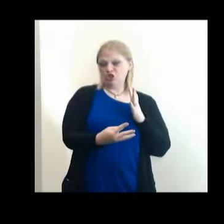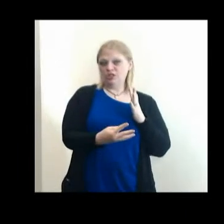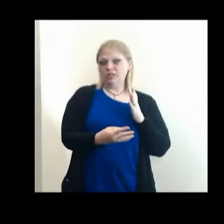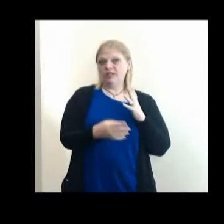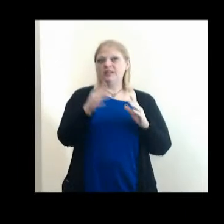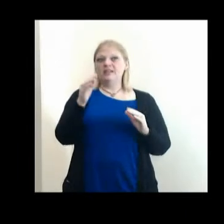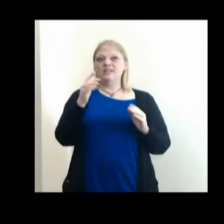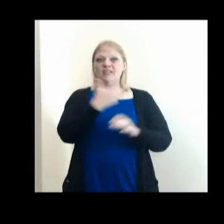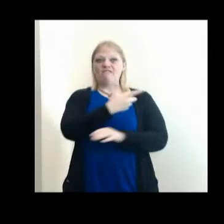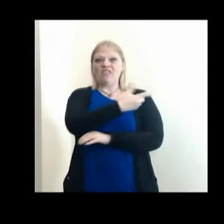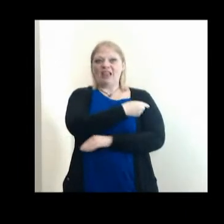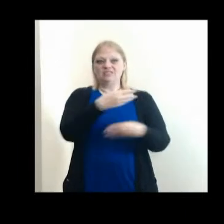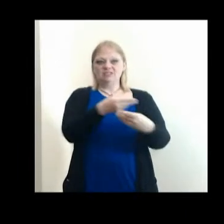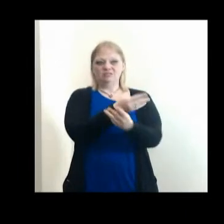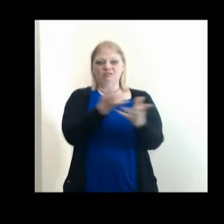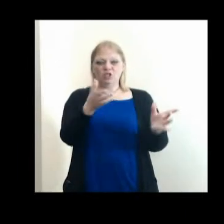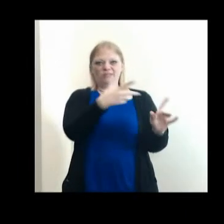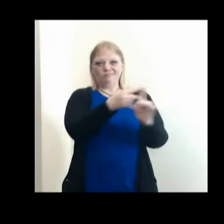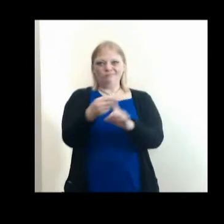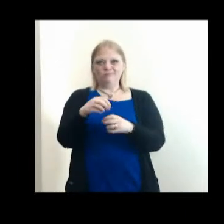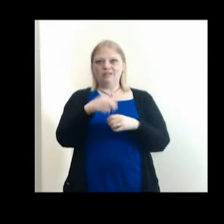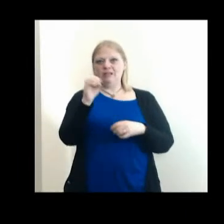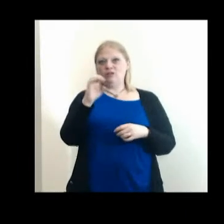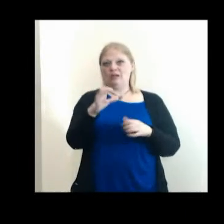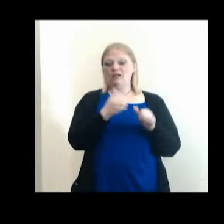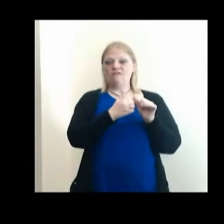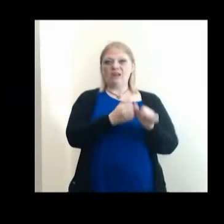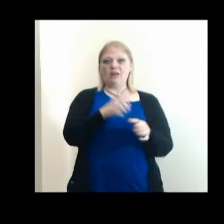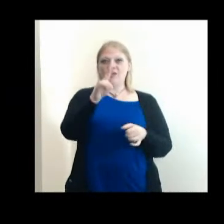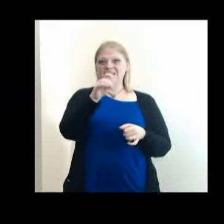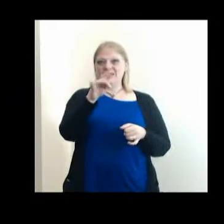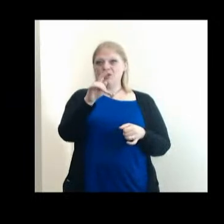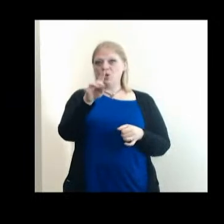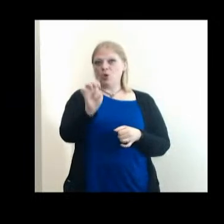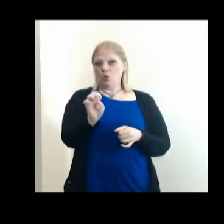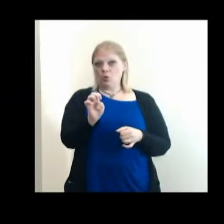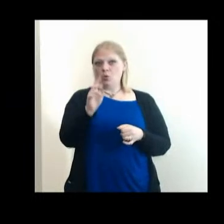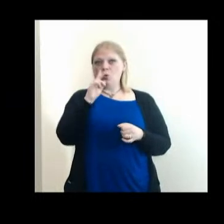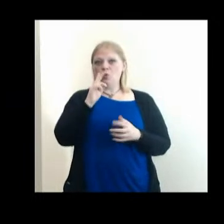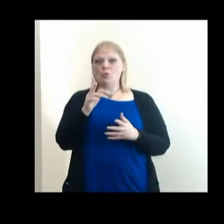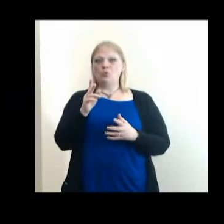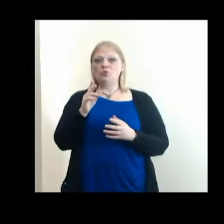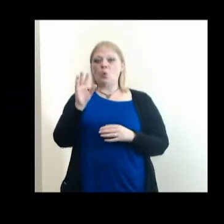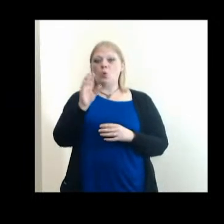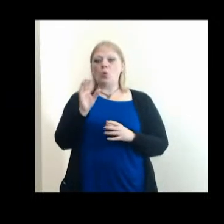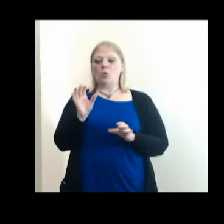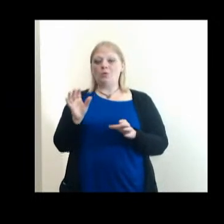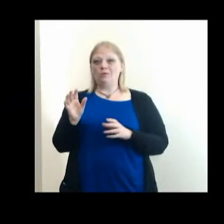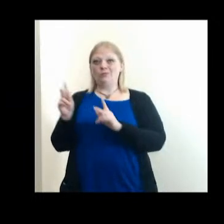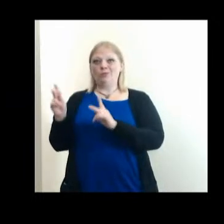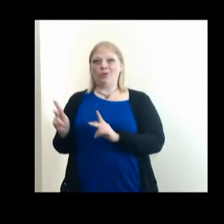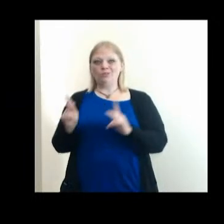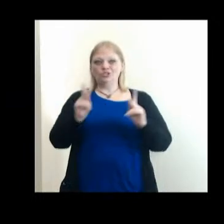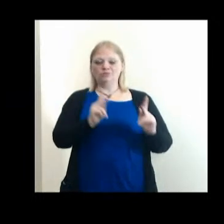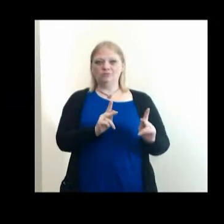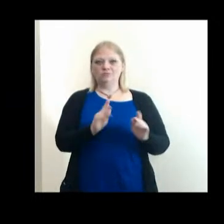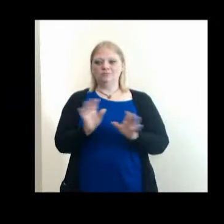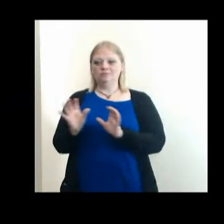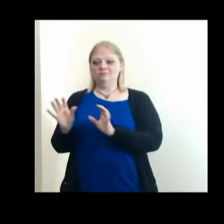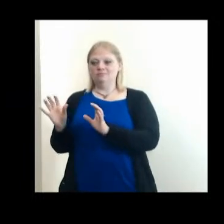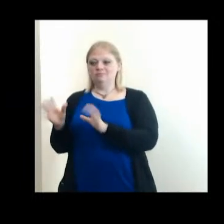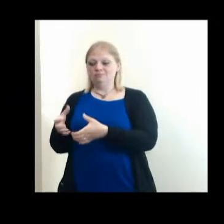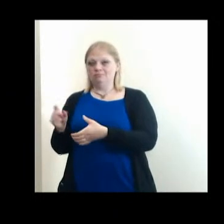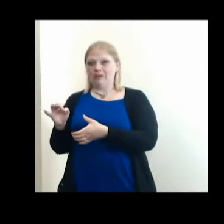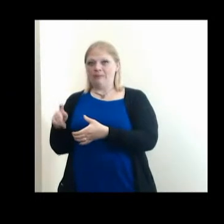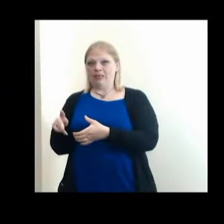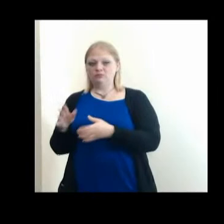our vaccine distribution in Erie County by zip code, and it's looking at the proportion of population of people in each zip code who have